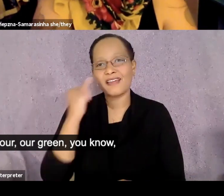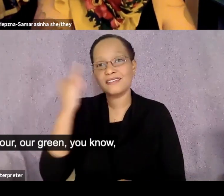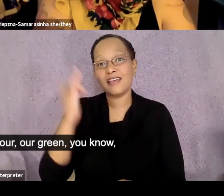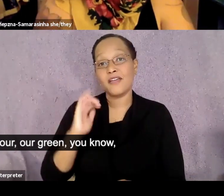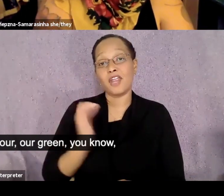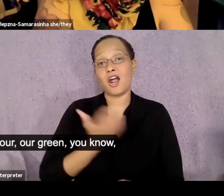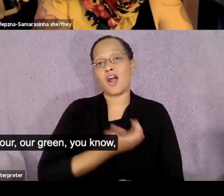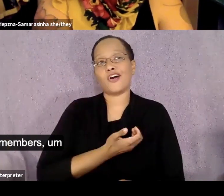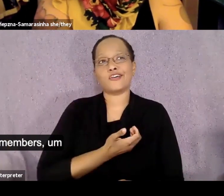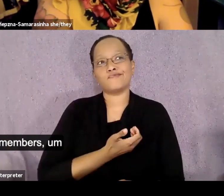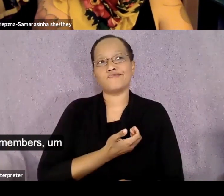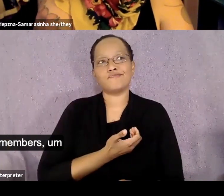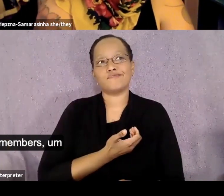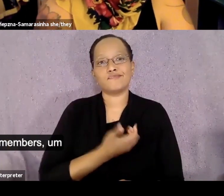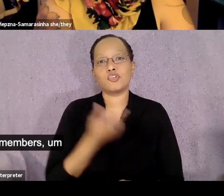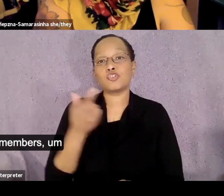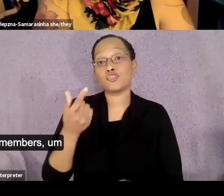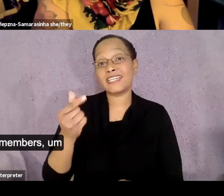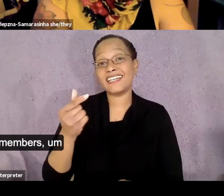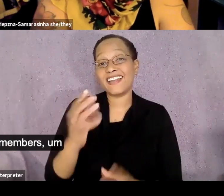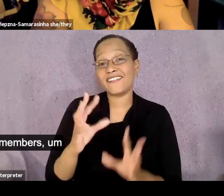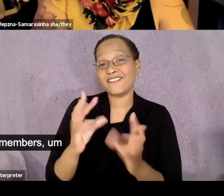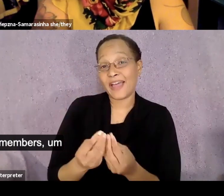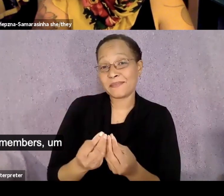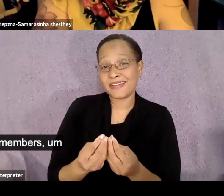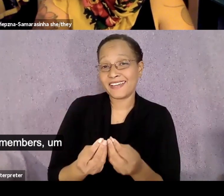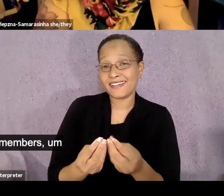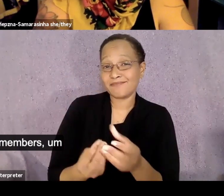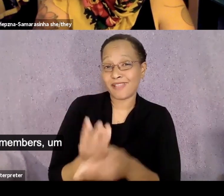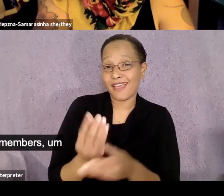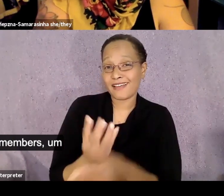know, family members. Um,